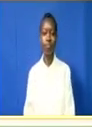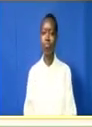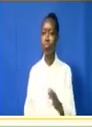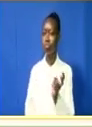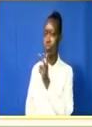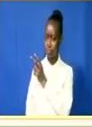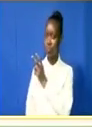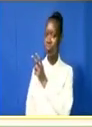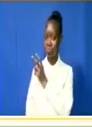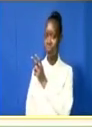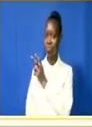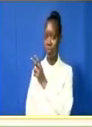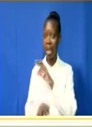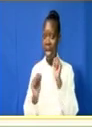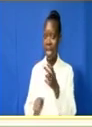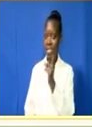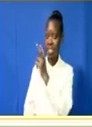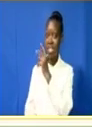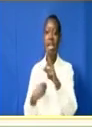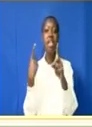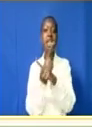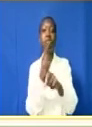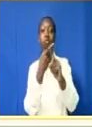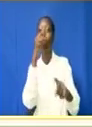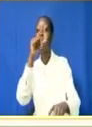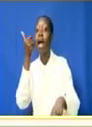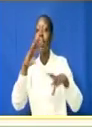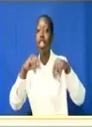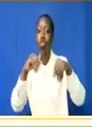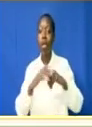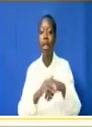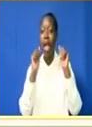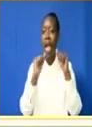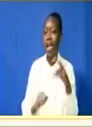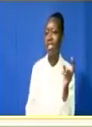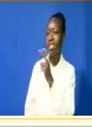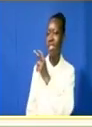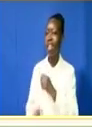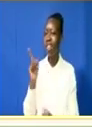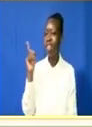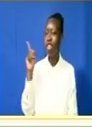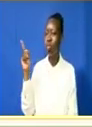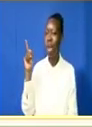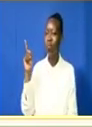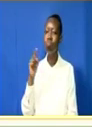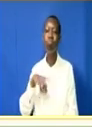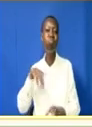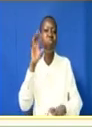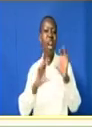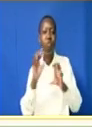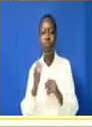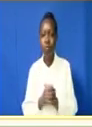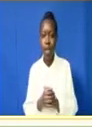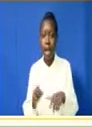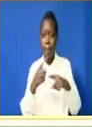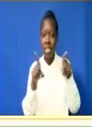it, you can see it's different from what we had before. Yes. This one is not, it's not smooth, it's not, but it's somehow shiny